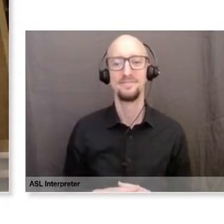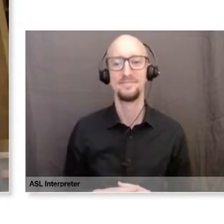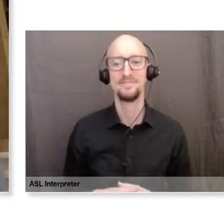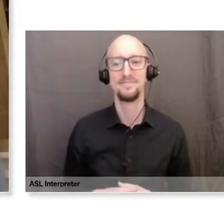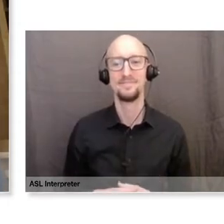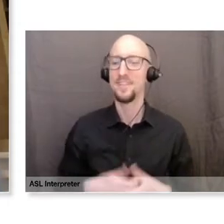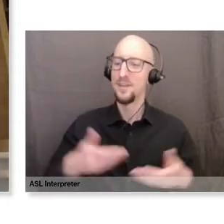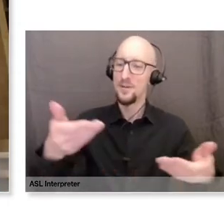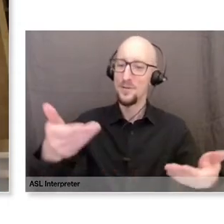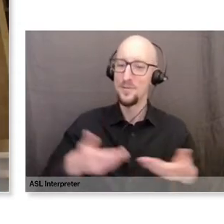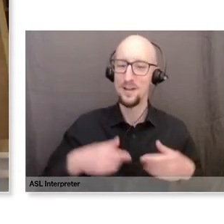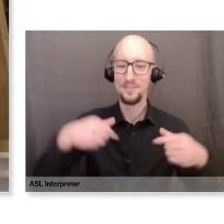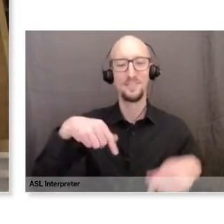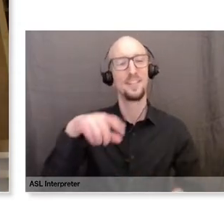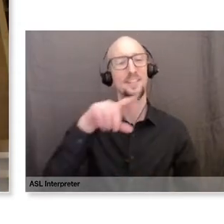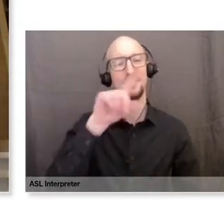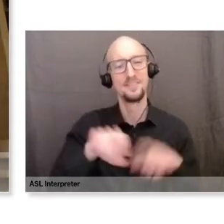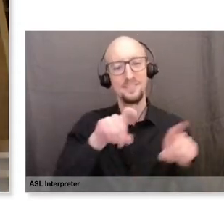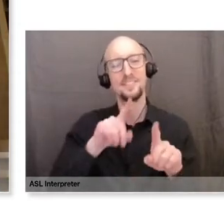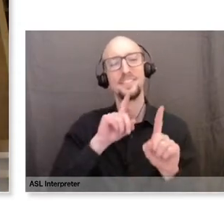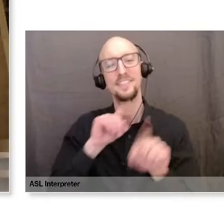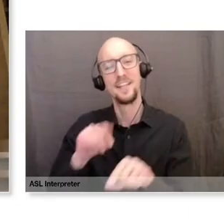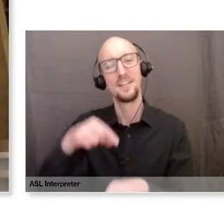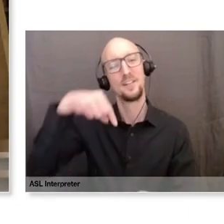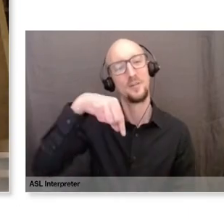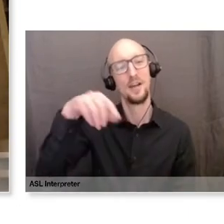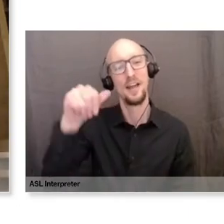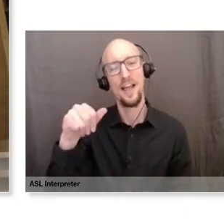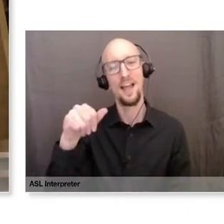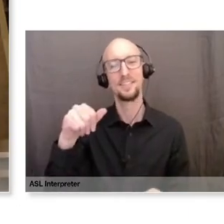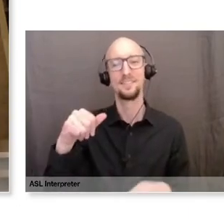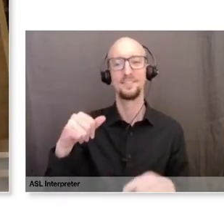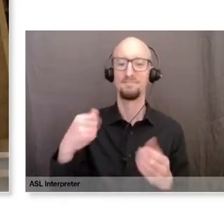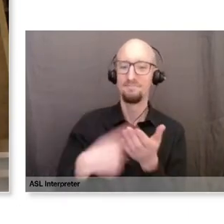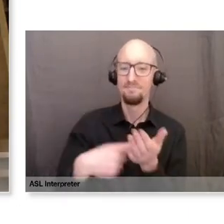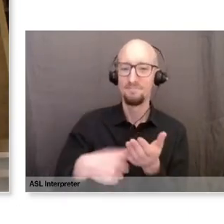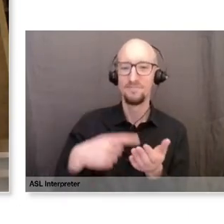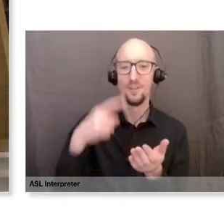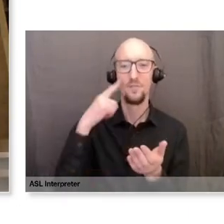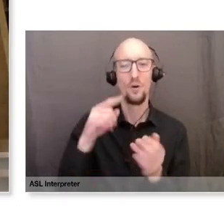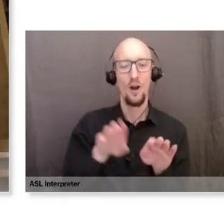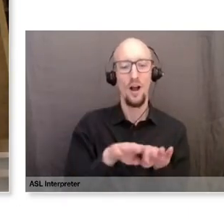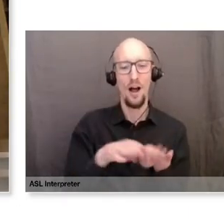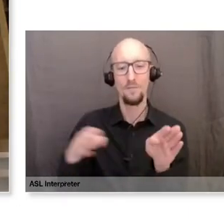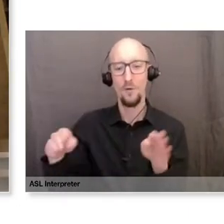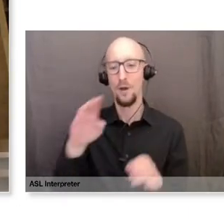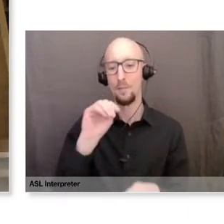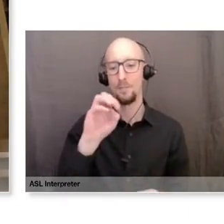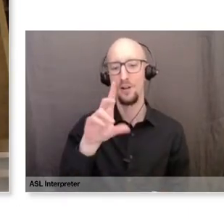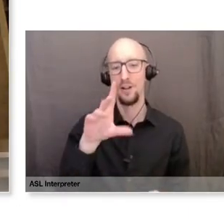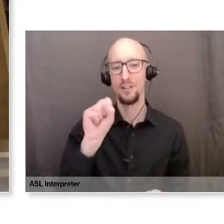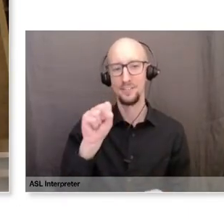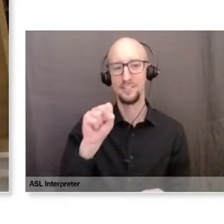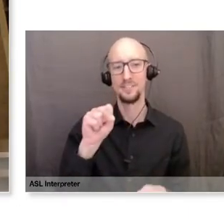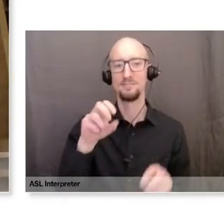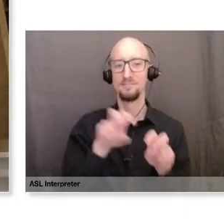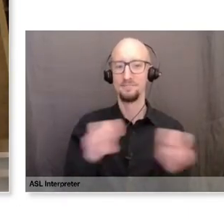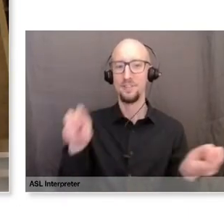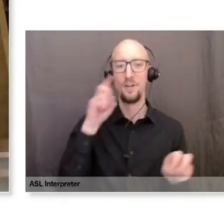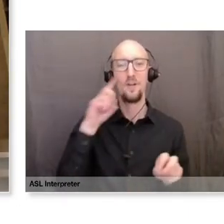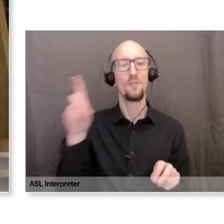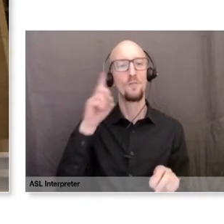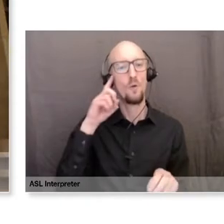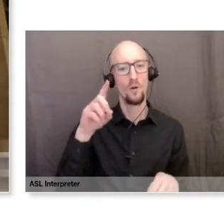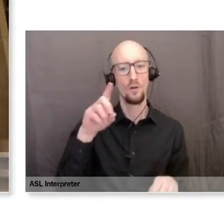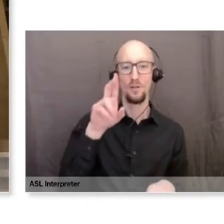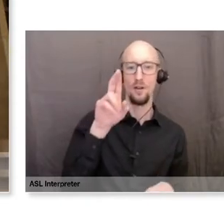Welcome to the Q&A for the Unfolding Models panel of the Unfolding Intelligence Symposium. I'm